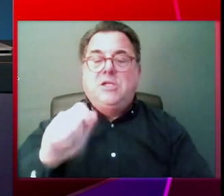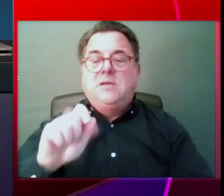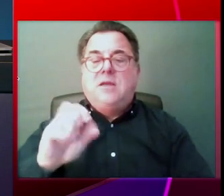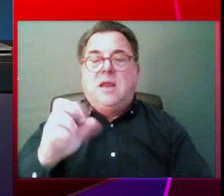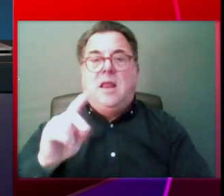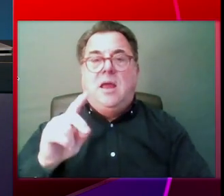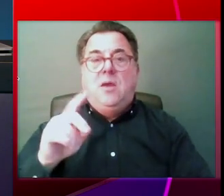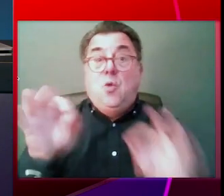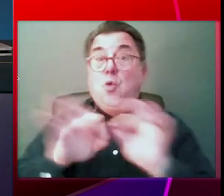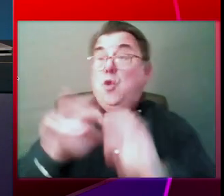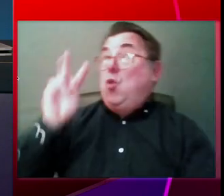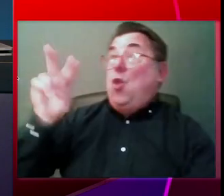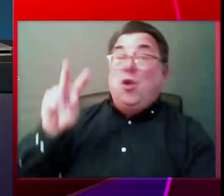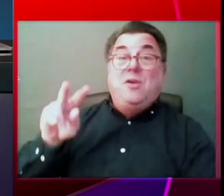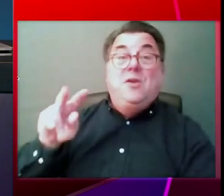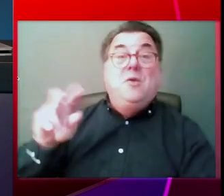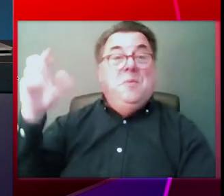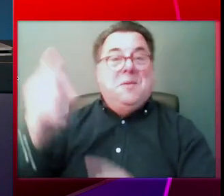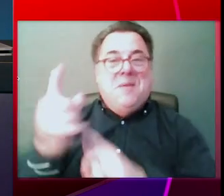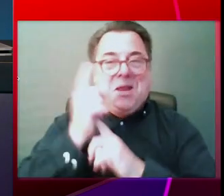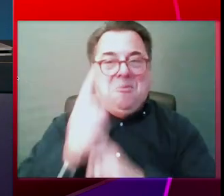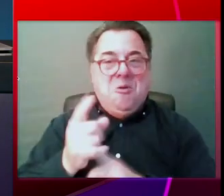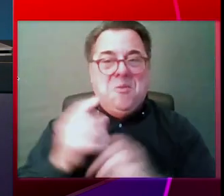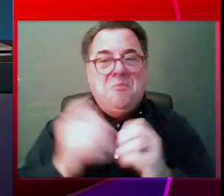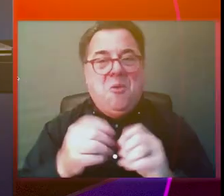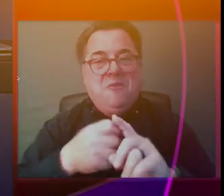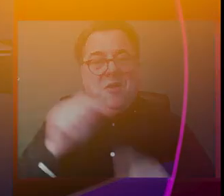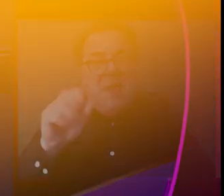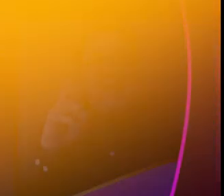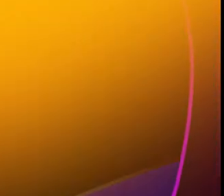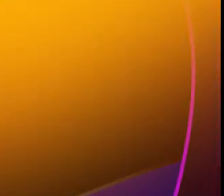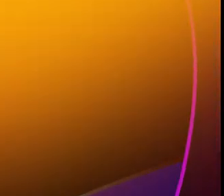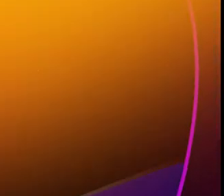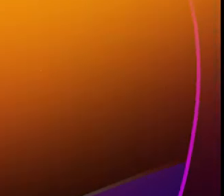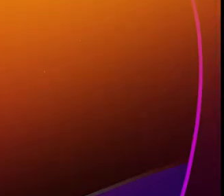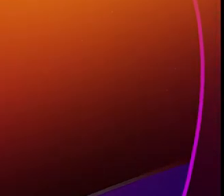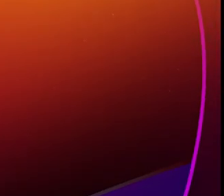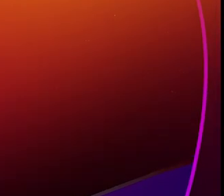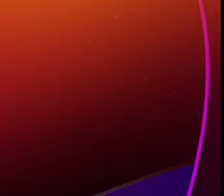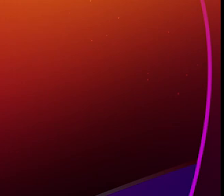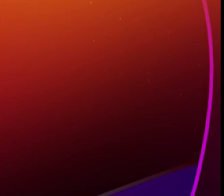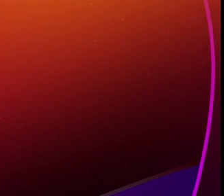check it out, and we will be right back with more from AWS On Air. Stay tuned.